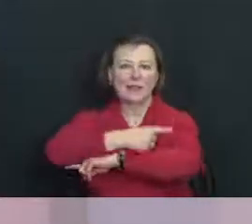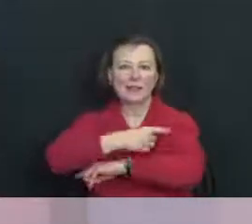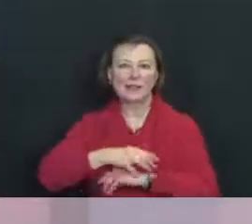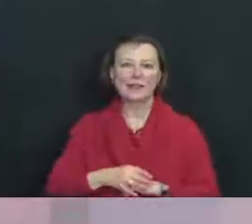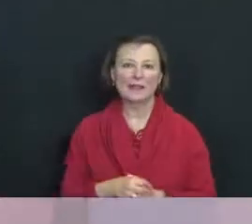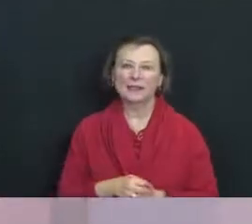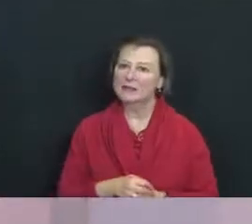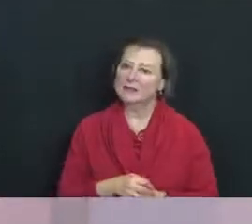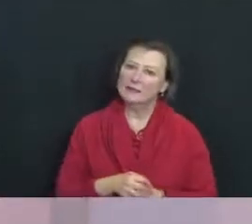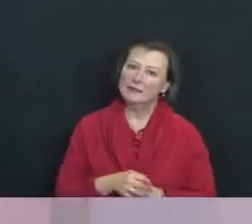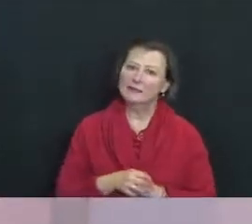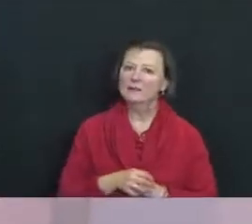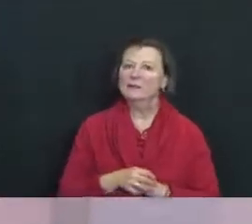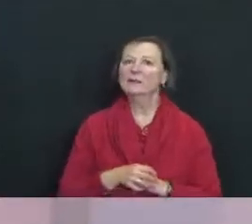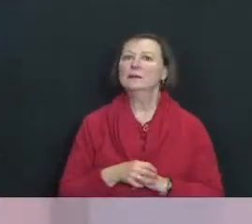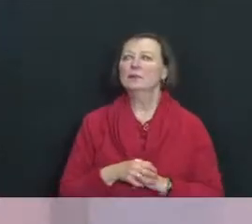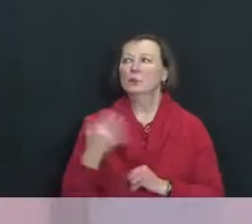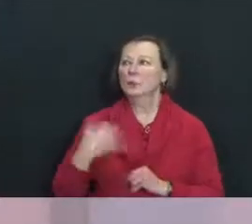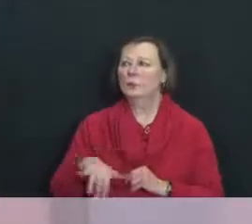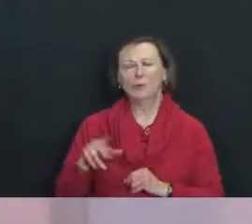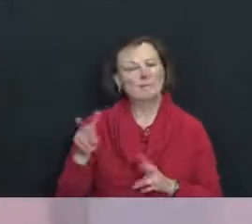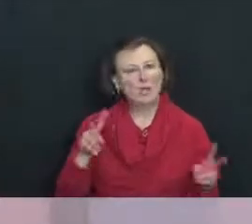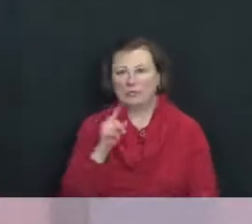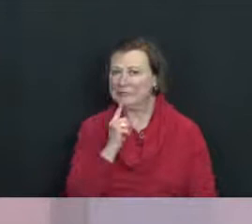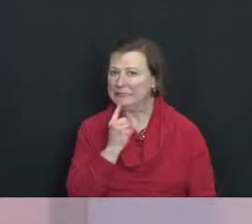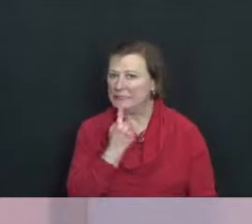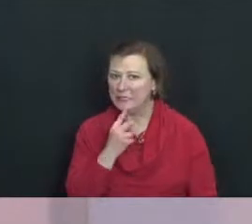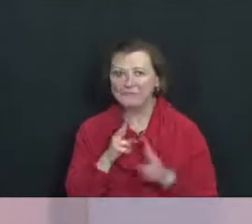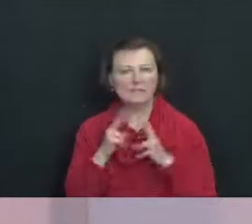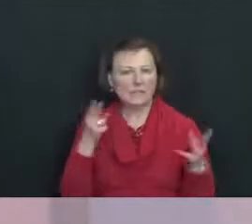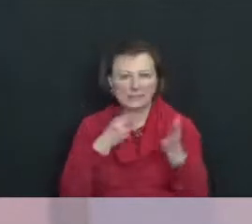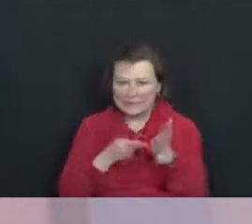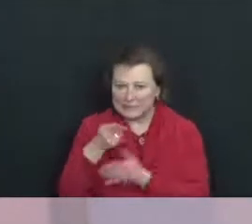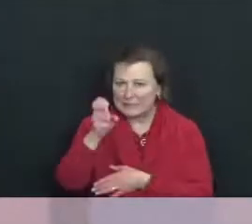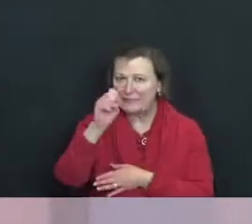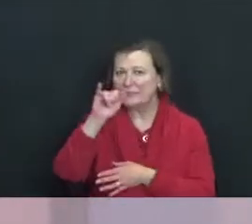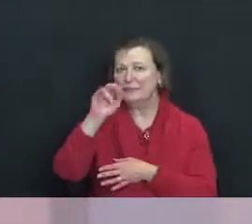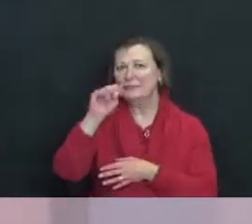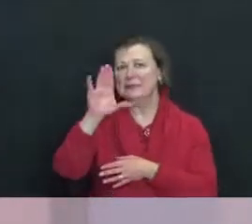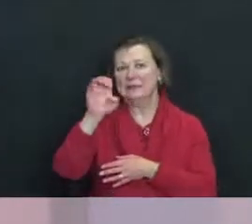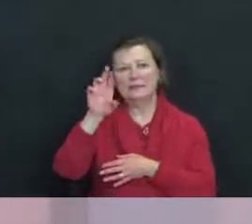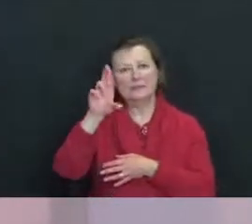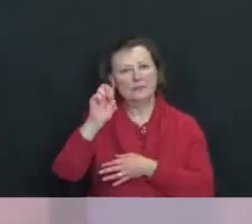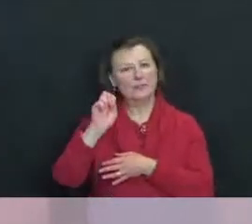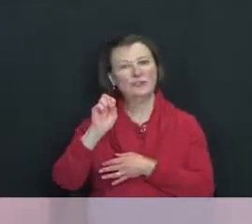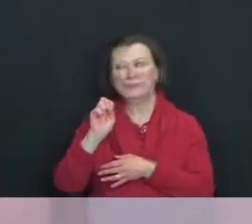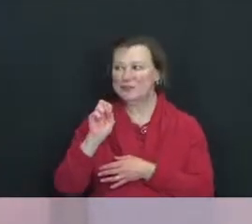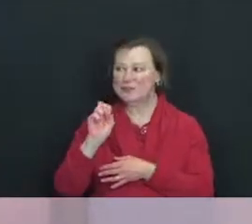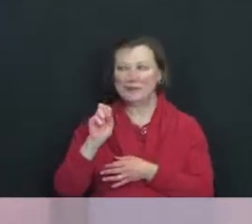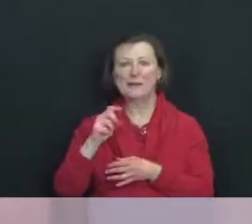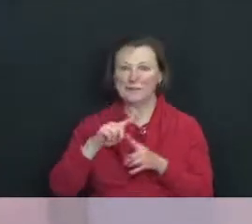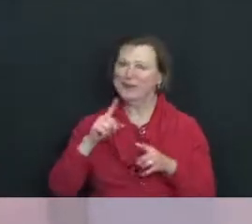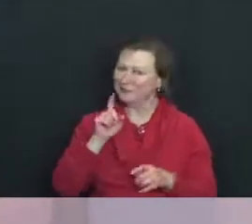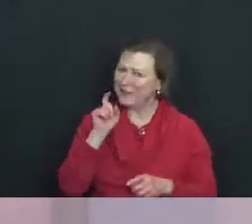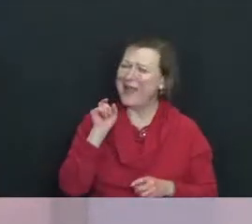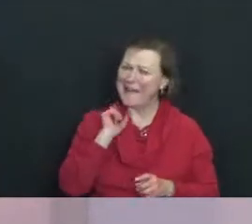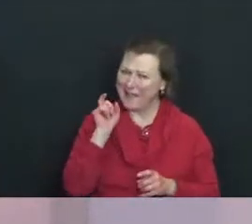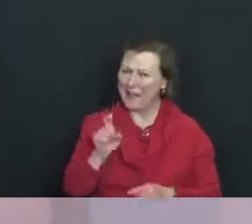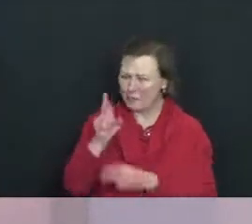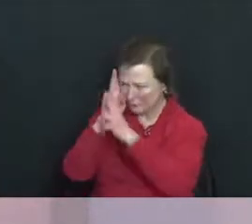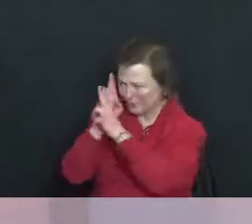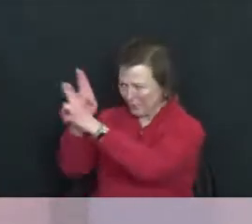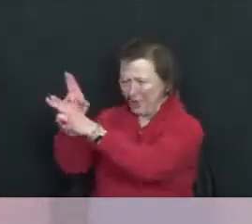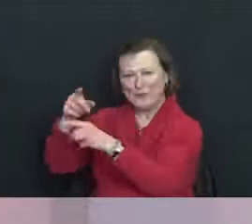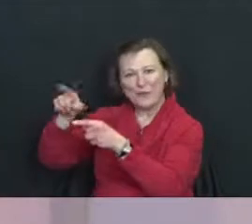They were so serious, so sincere, and you couldn't help but admire them for that.